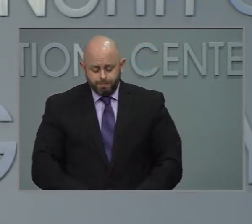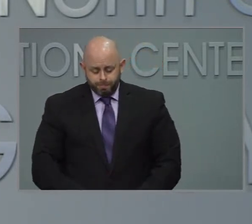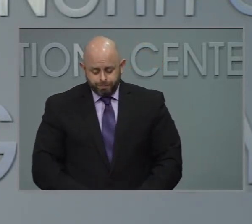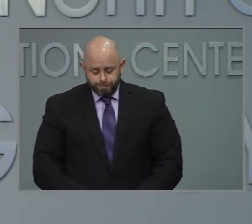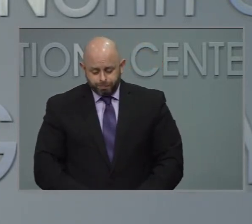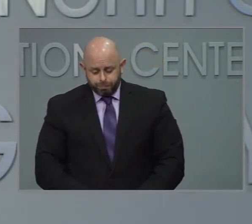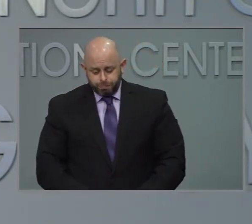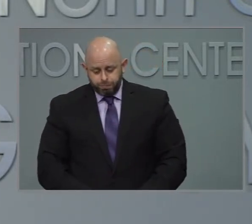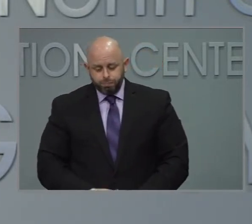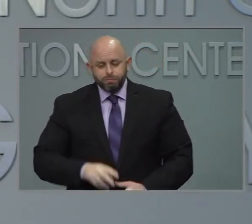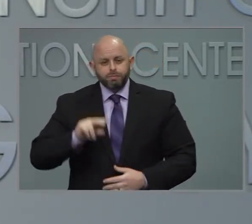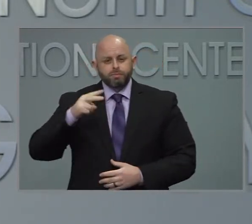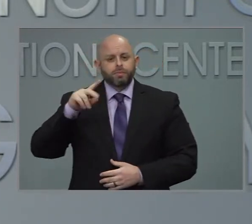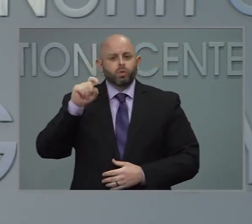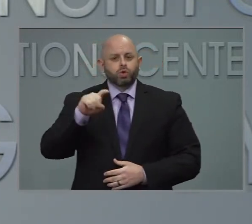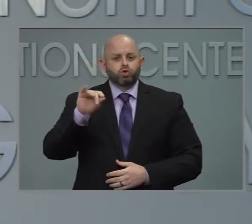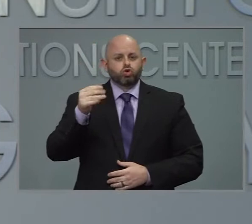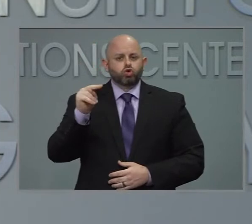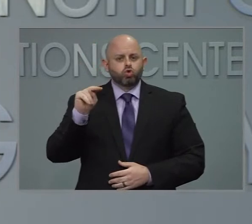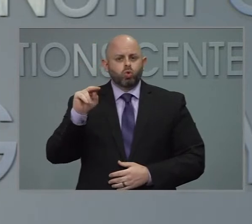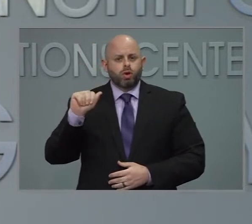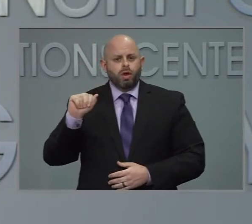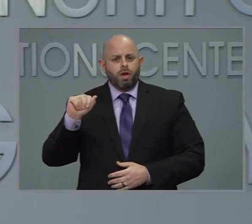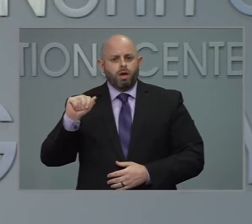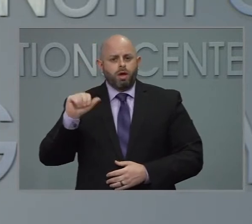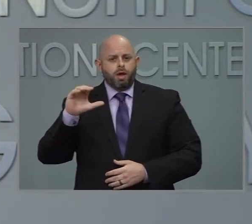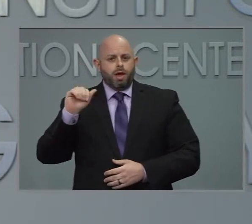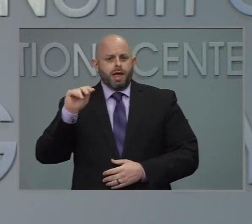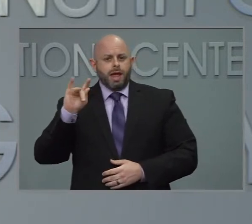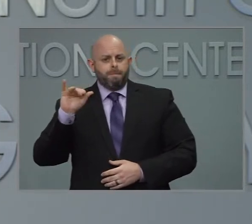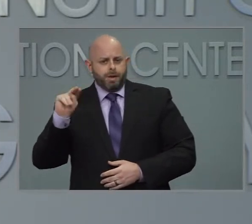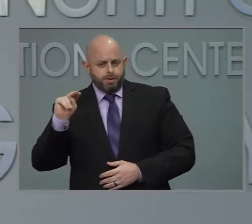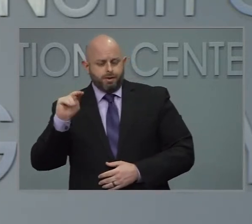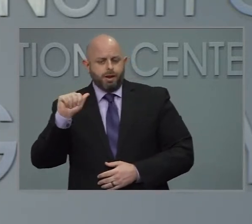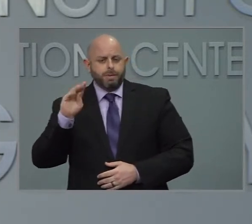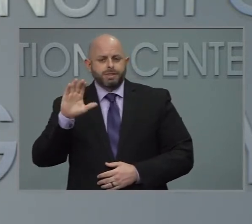We have a follow-up, Jonah Kaplan, ABC 11.